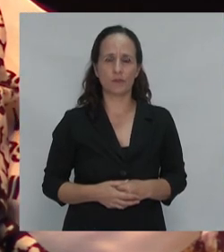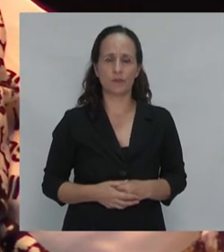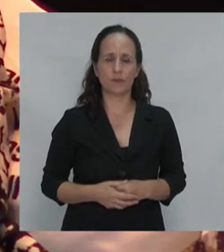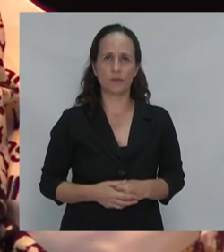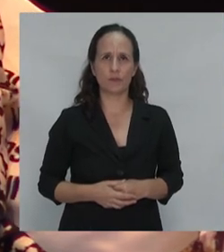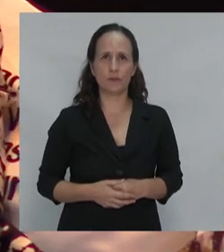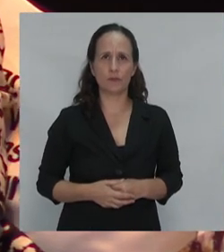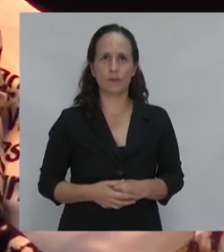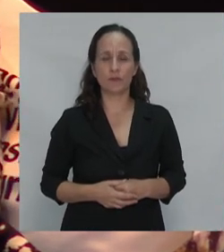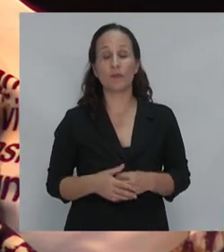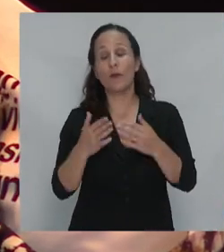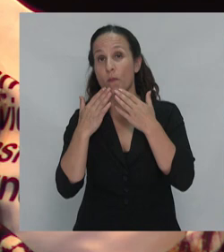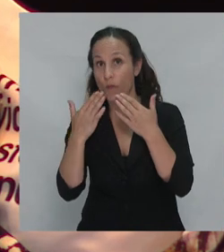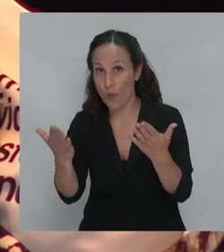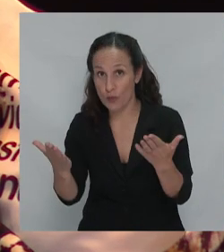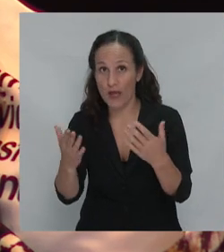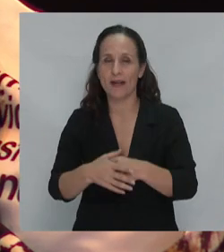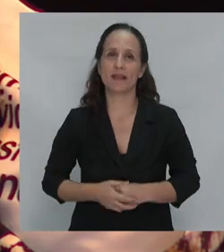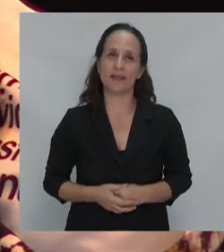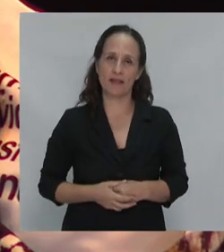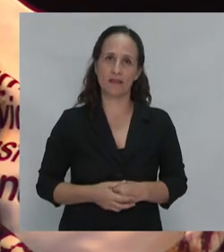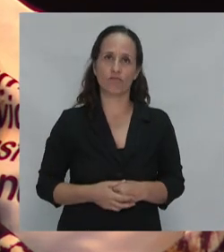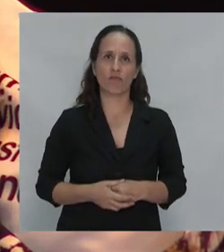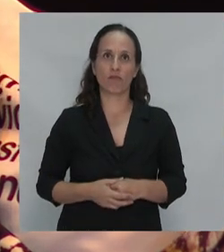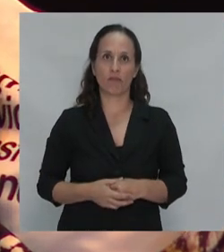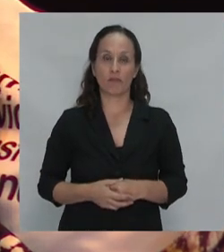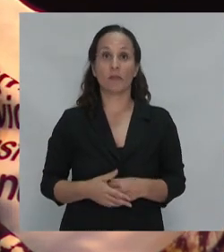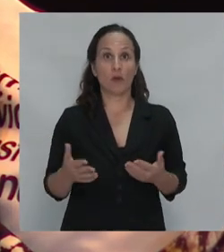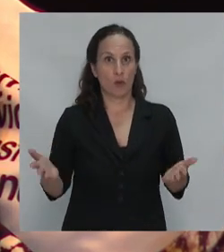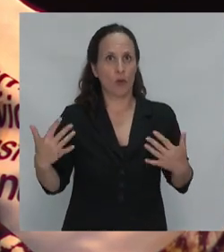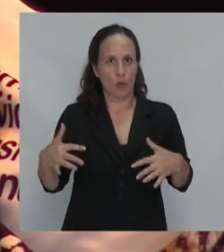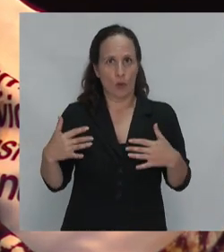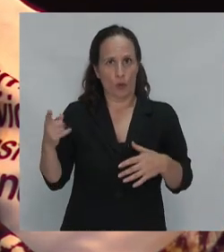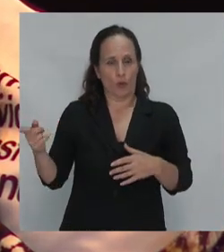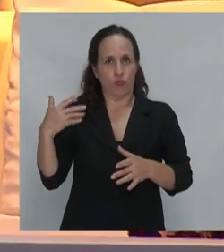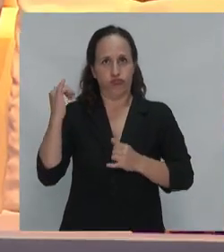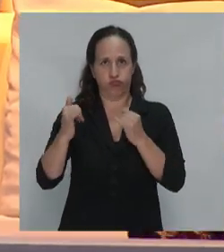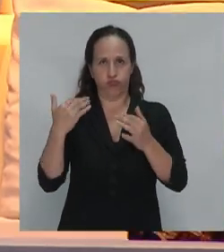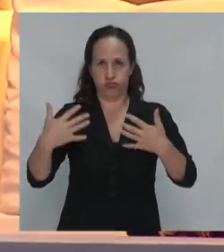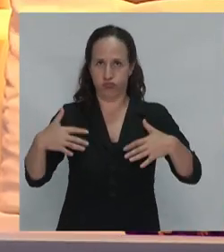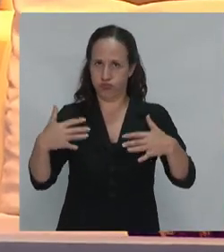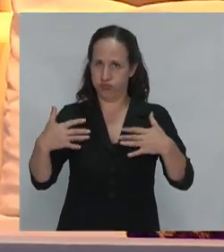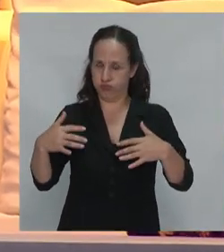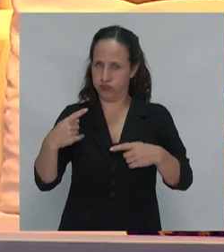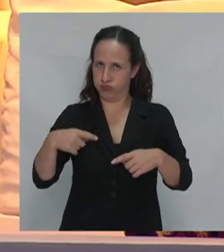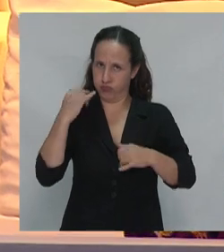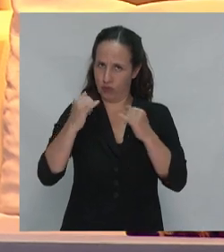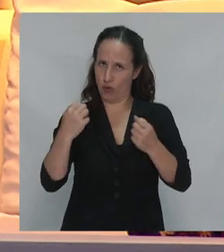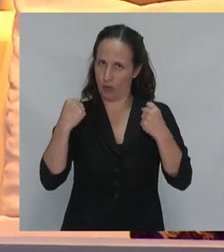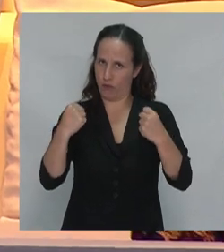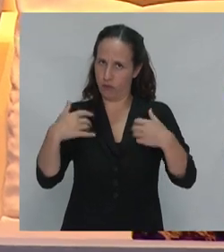Those are very powerful facts, and I think we are committed as part of positive